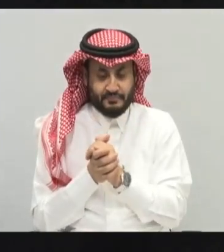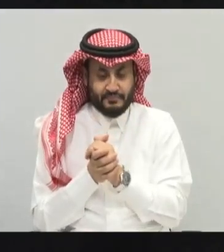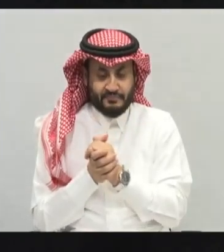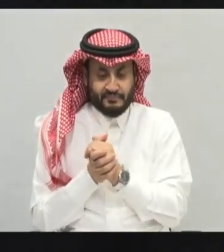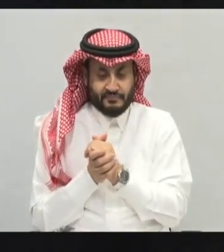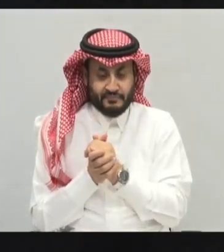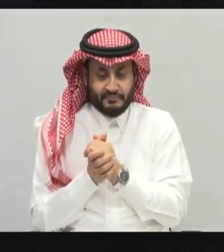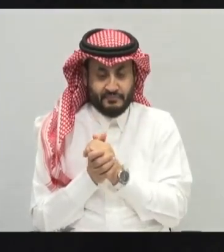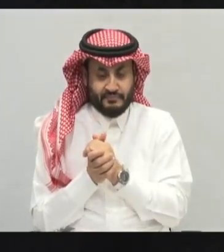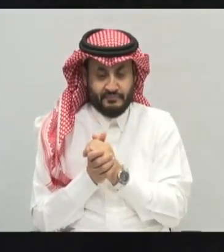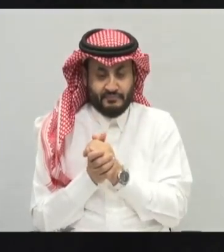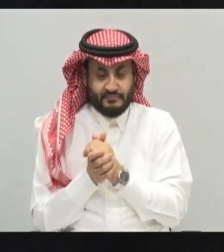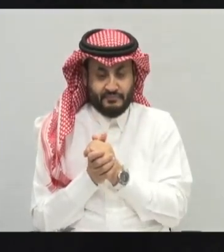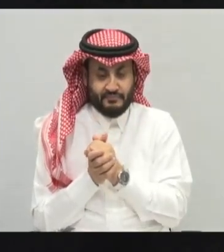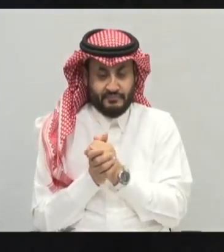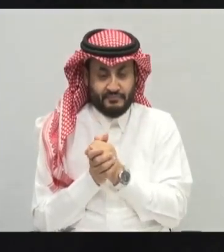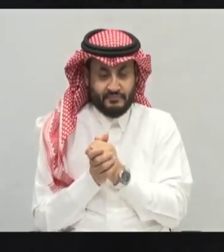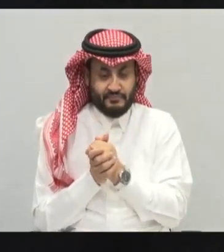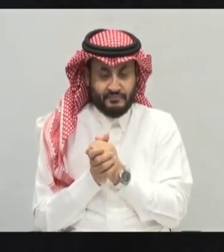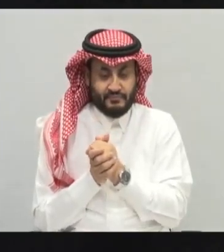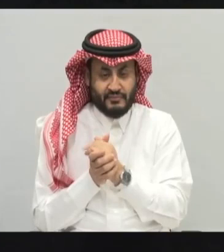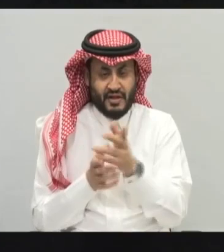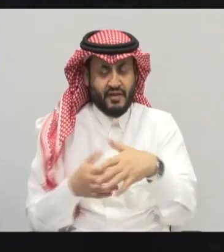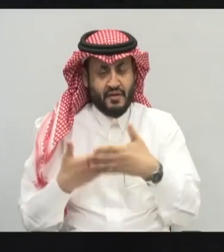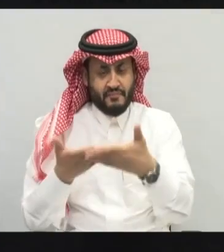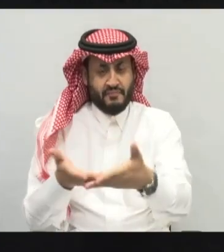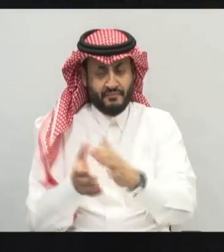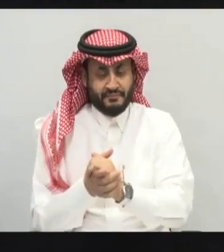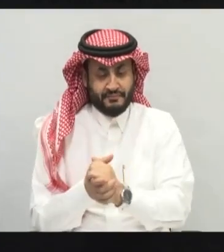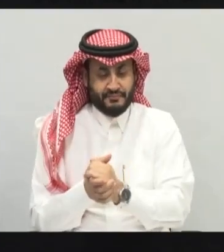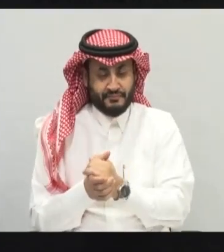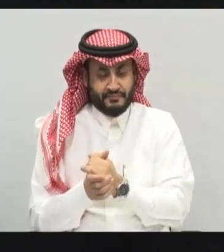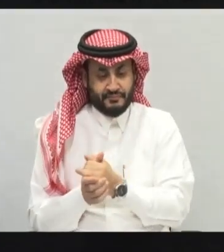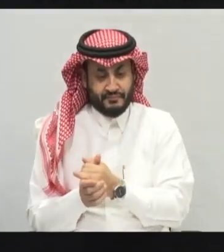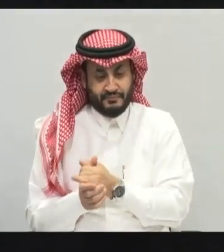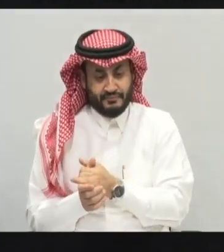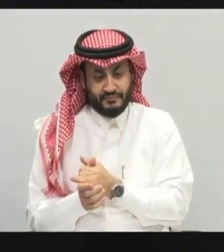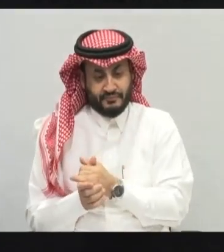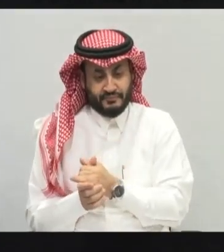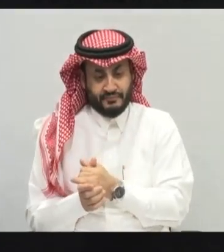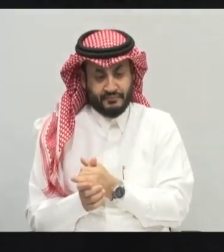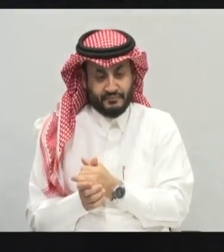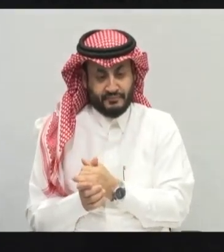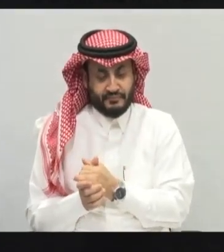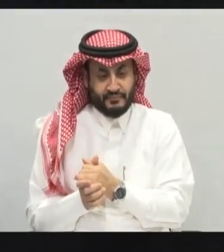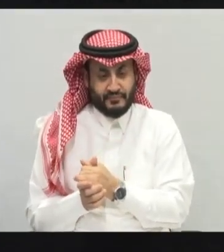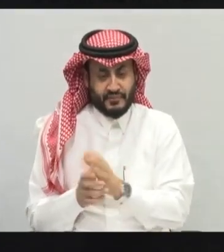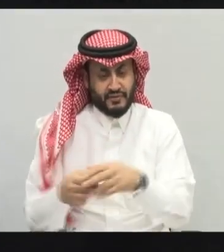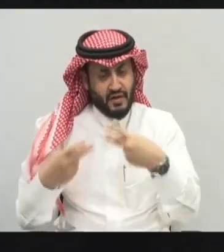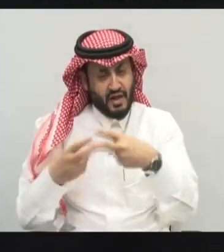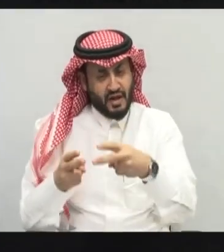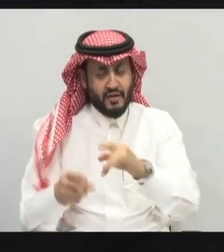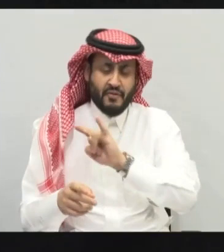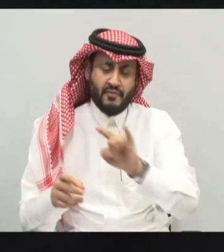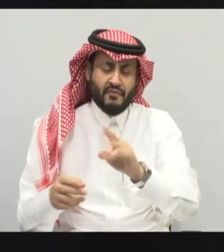hands is bullied in my country so this is how can you introduce for new Travelers maybe about what is allowed or what is